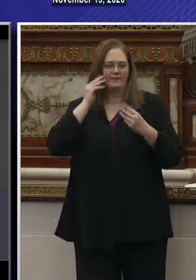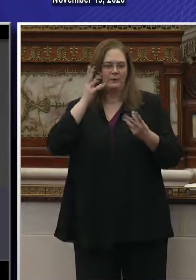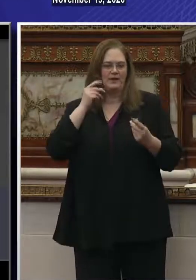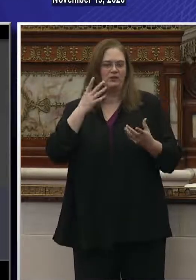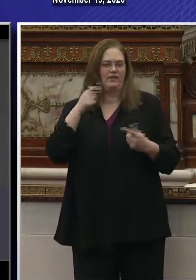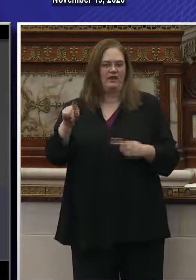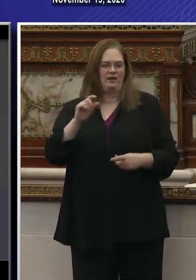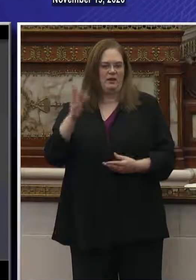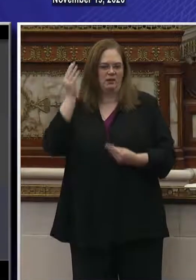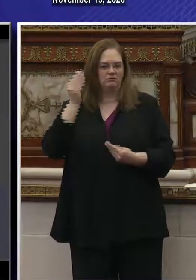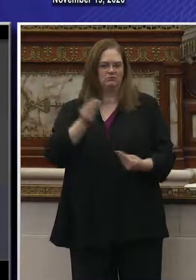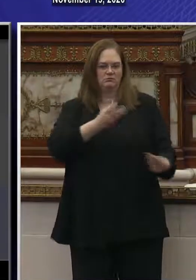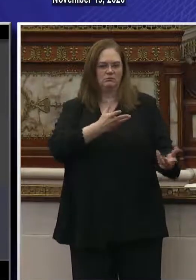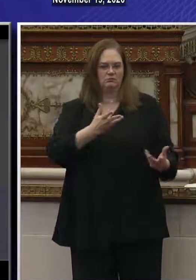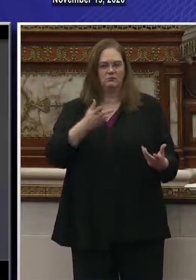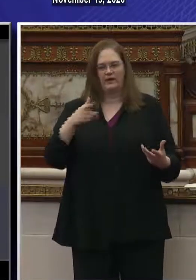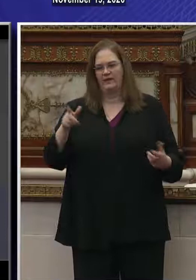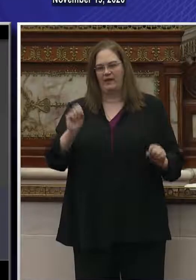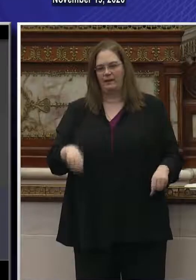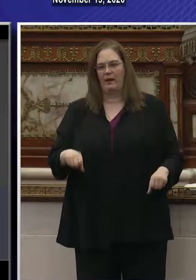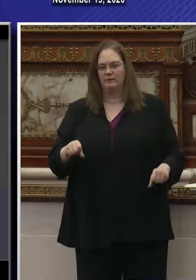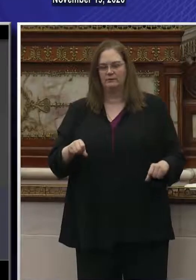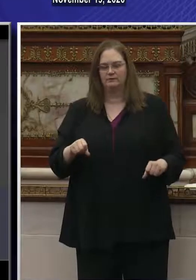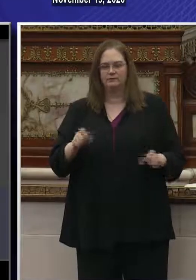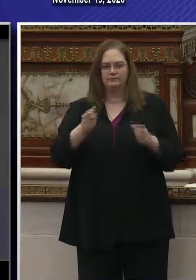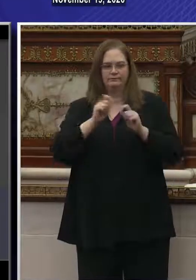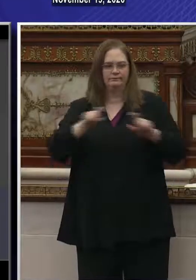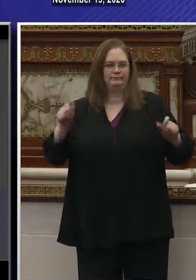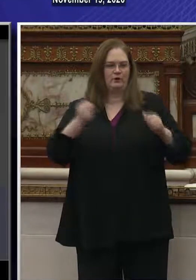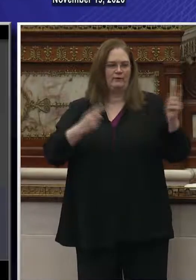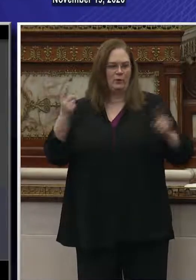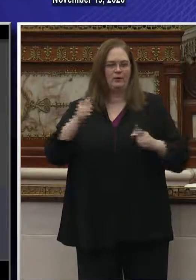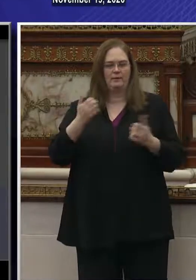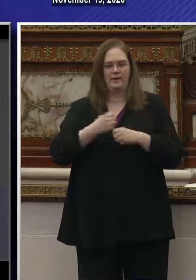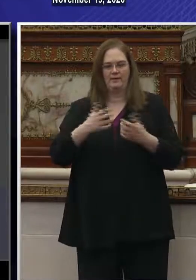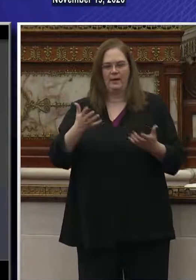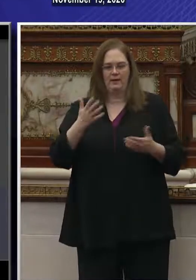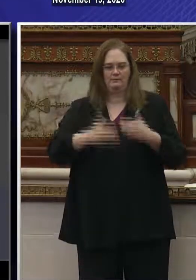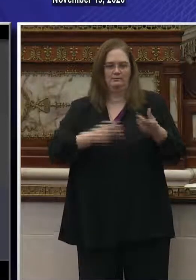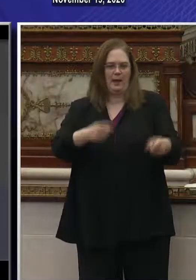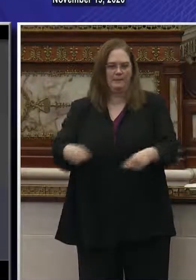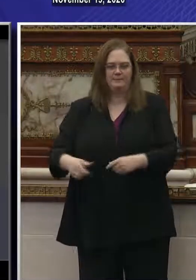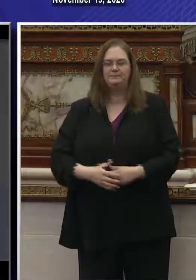information that they can relay, and they can, get out to everybody and make that happen.